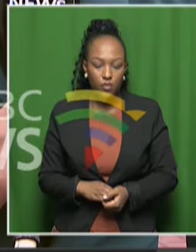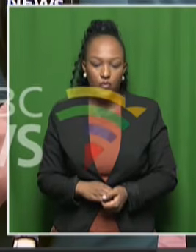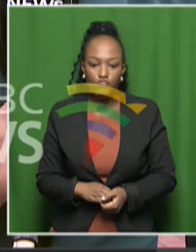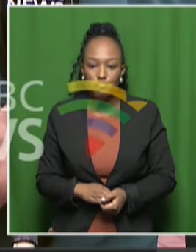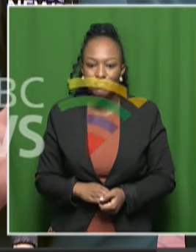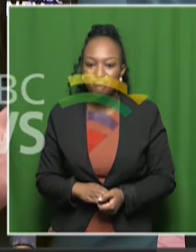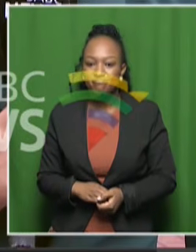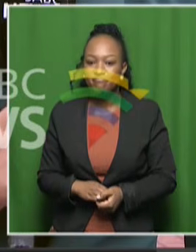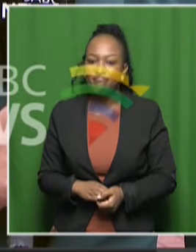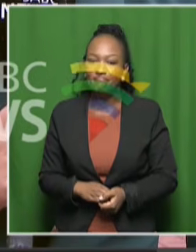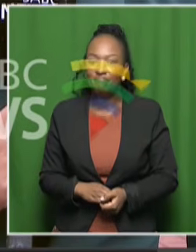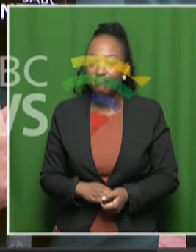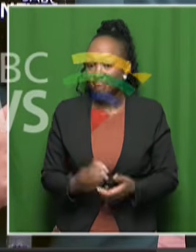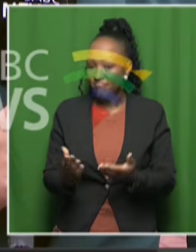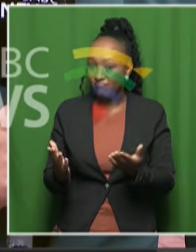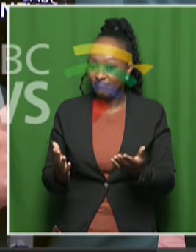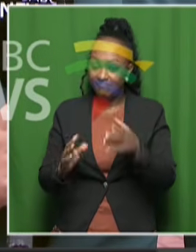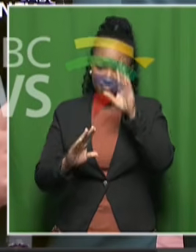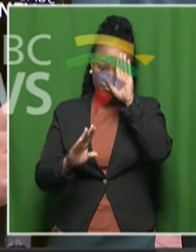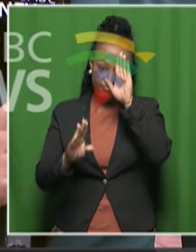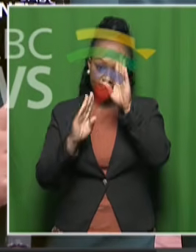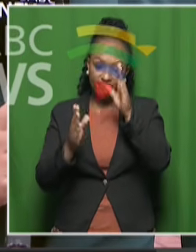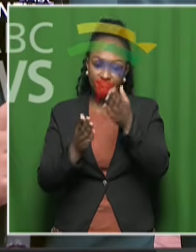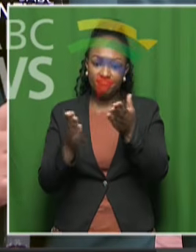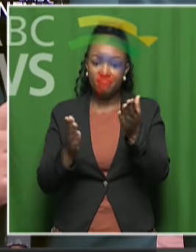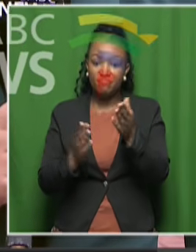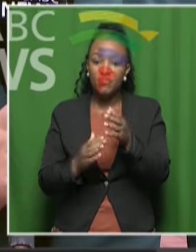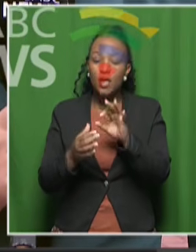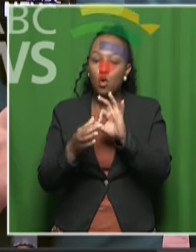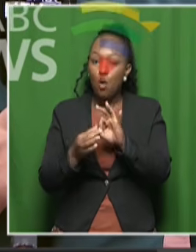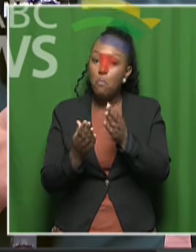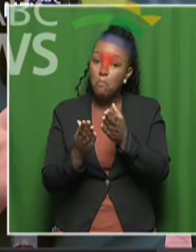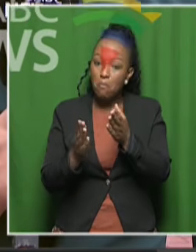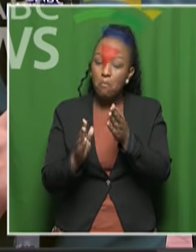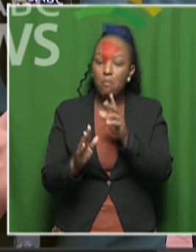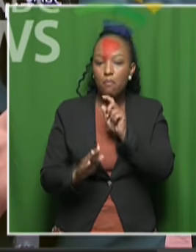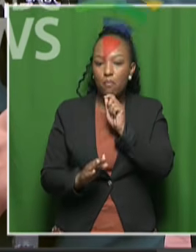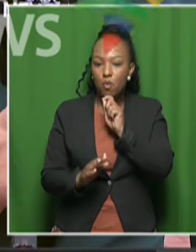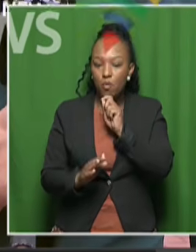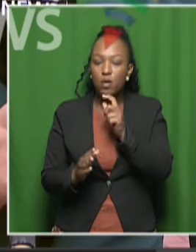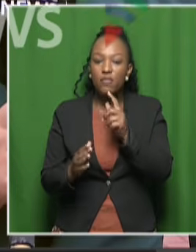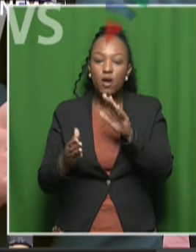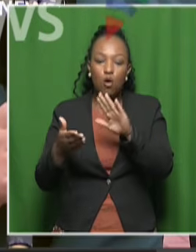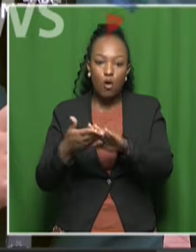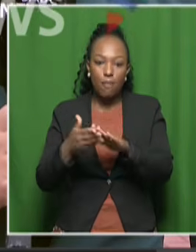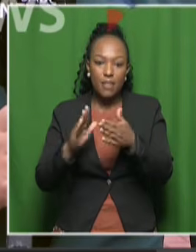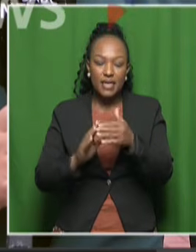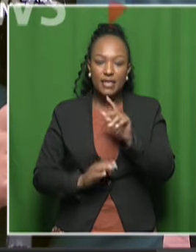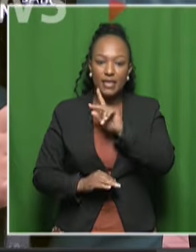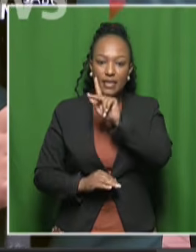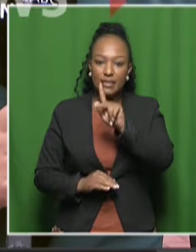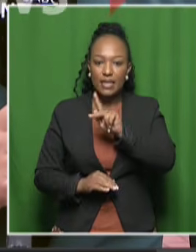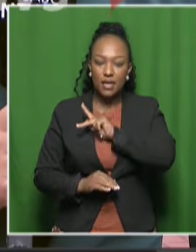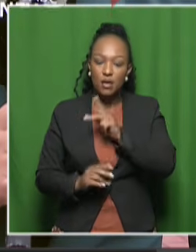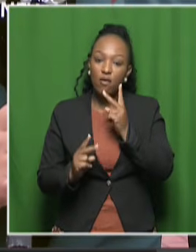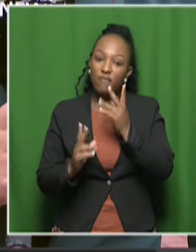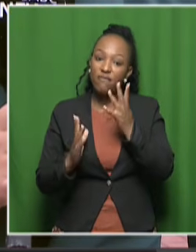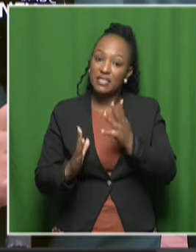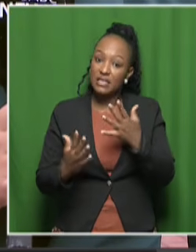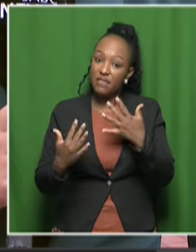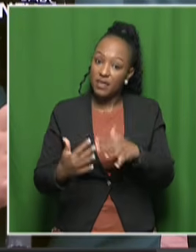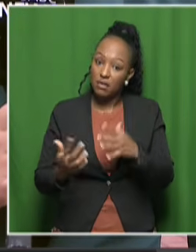Well, a very good morning to you, Leanne, and to the viewers back at home. And if you have been a resident in KwaZulu-Natal or a visitor,